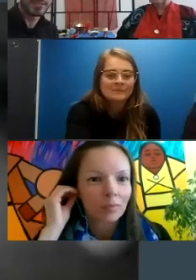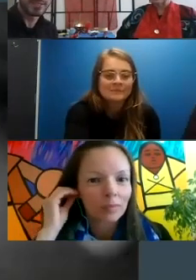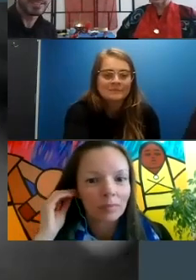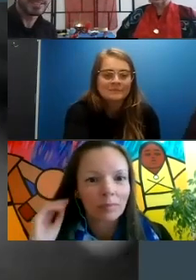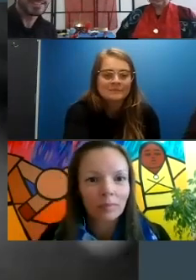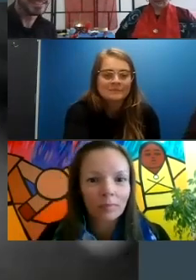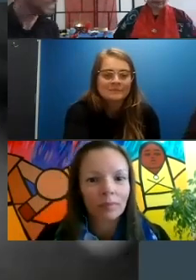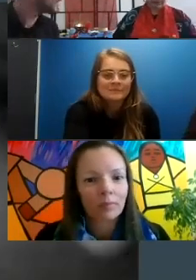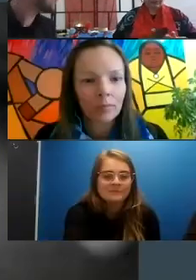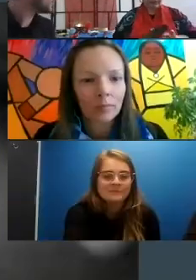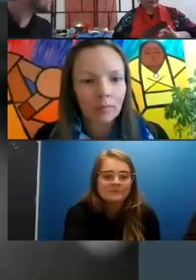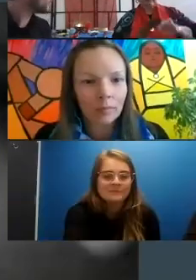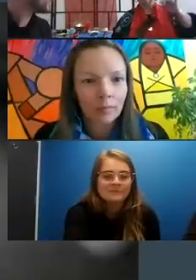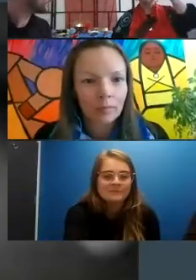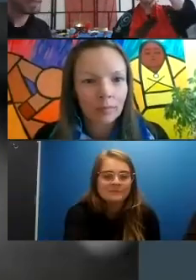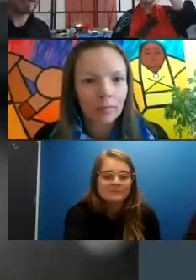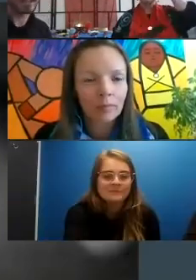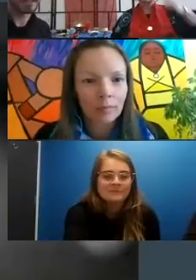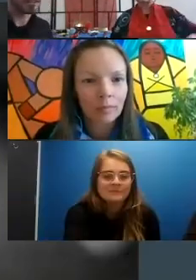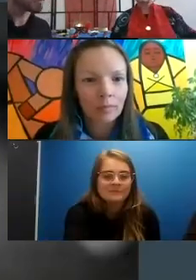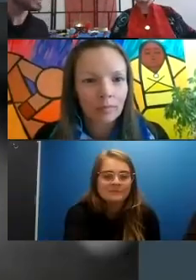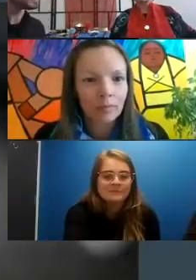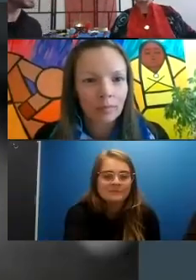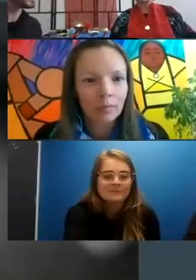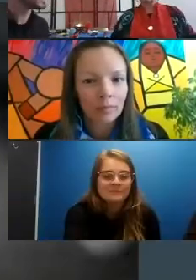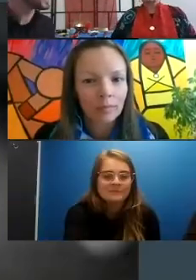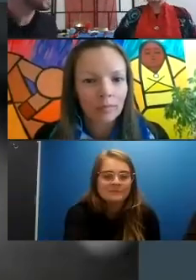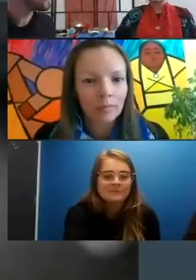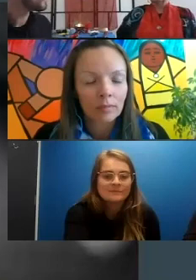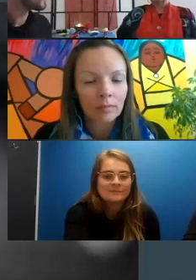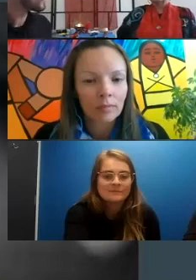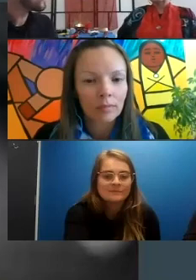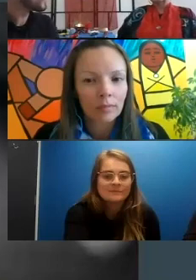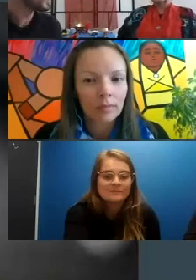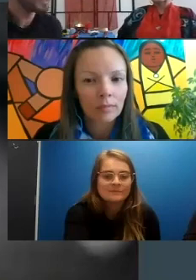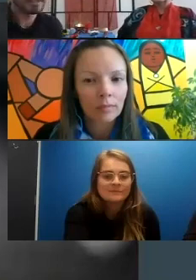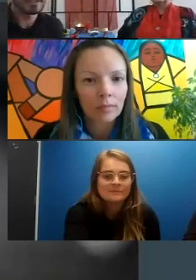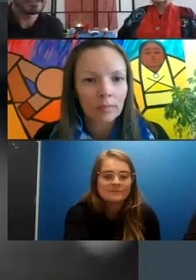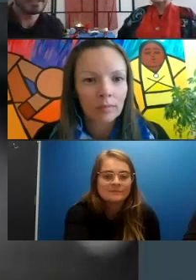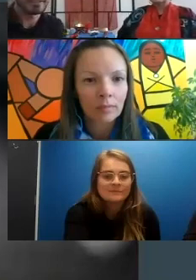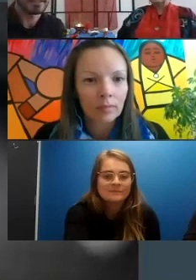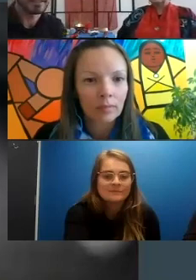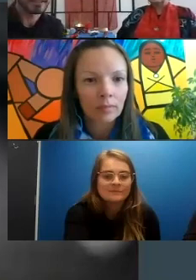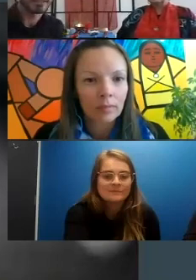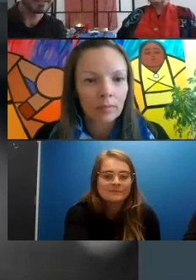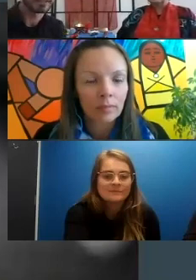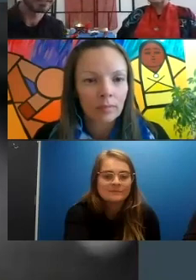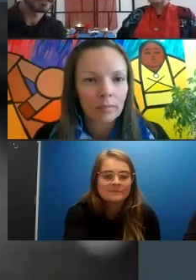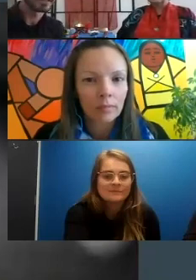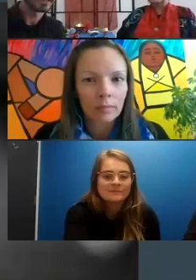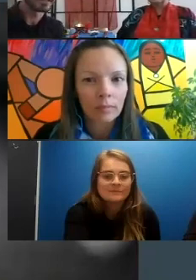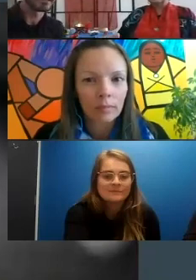So let's wrap up with a bit of a client example. And this isn't